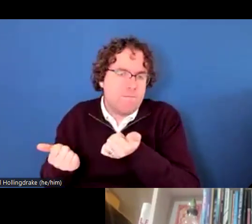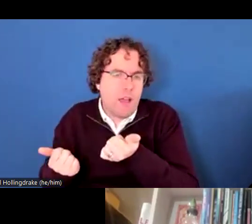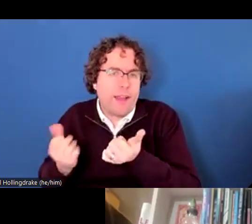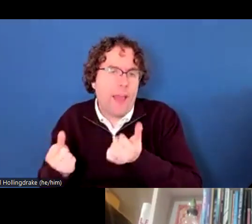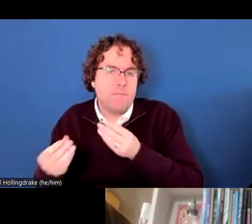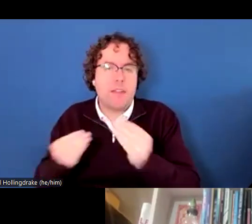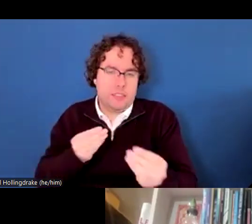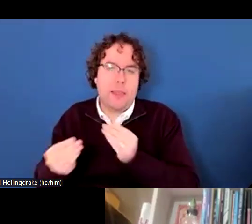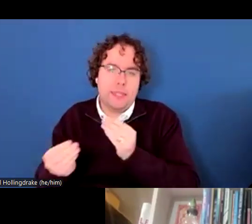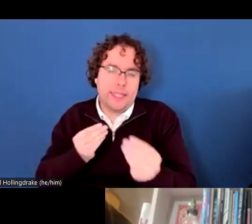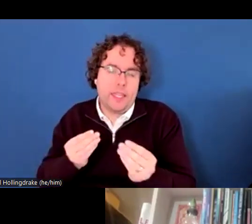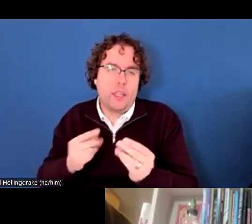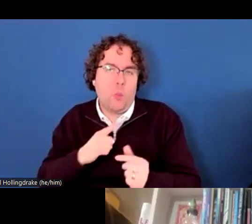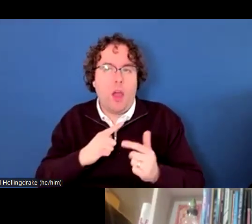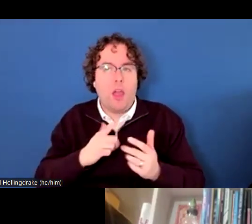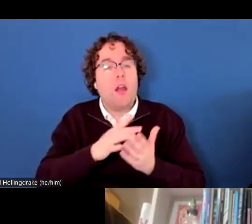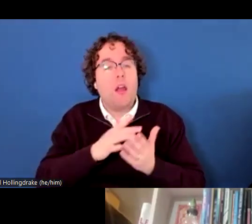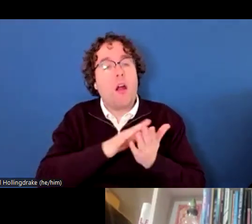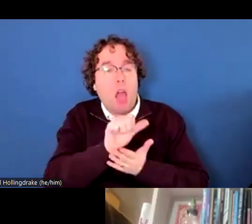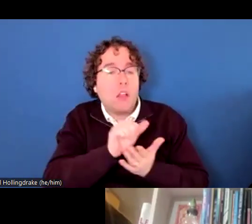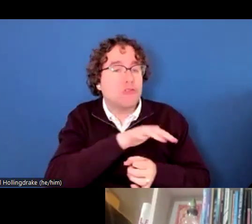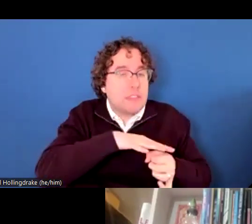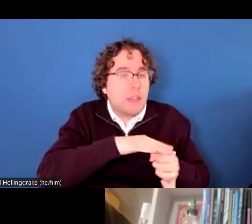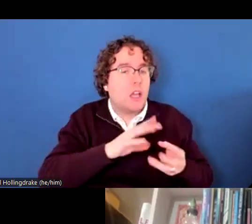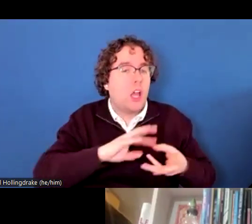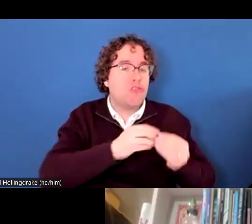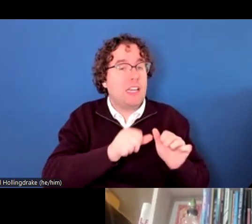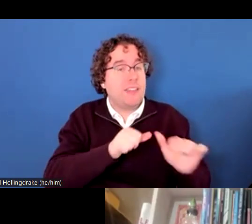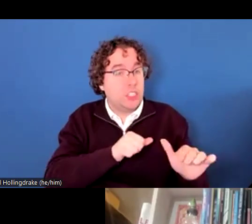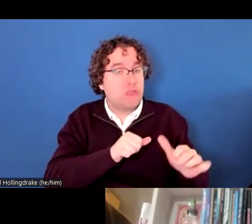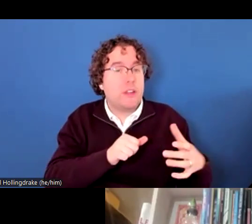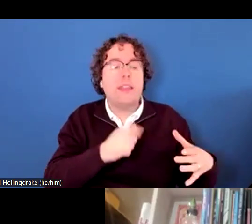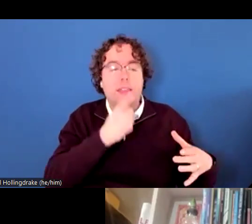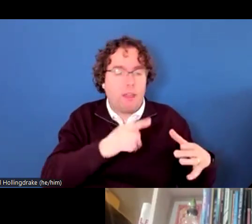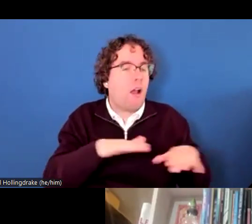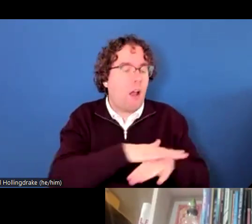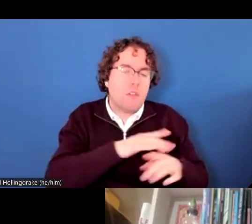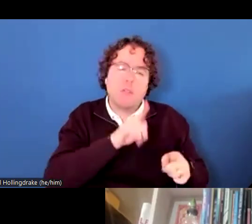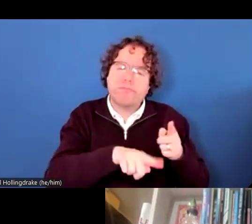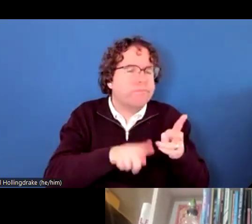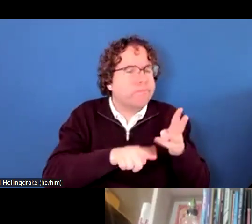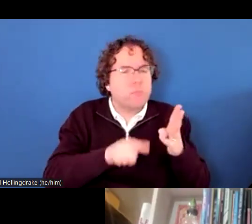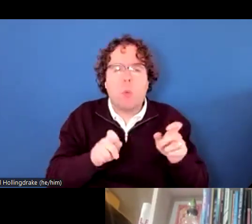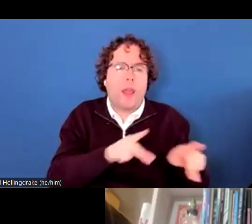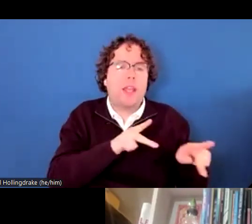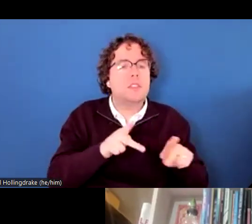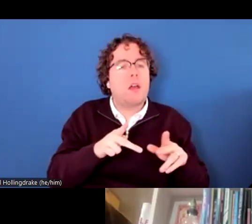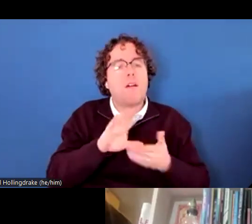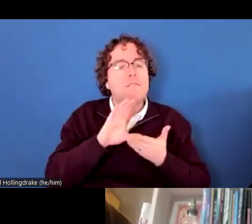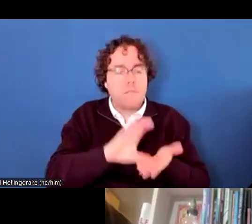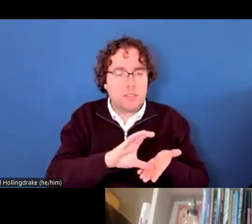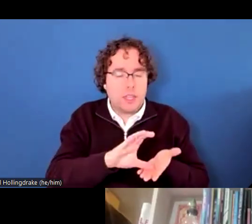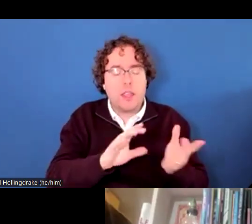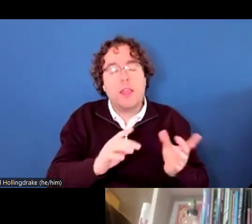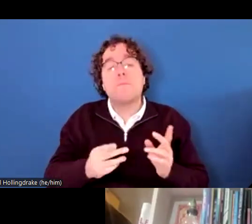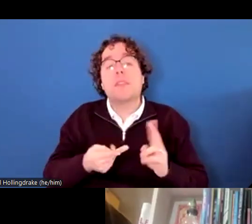cultural sector and creative industries wraps around lots of different kind of modes of funding. If it's more